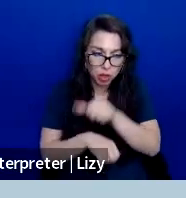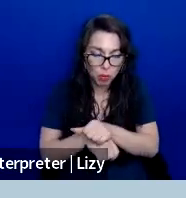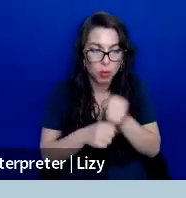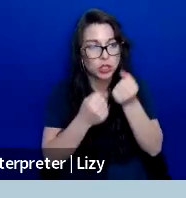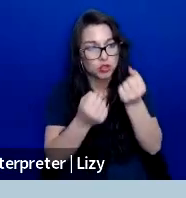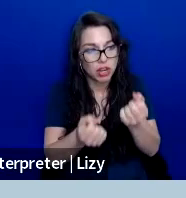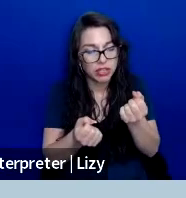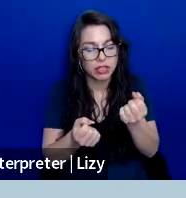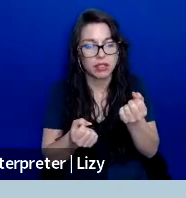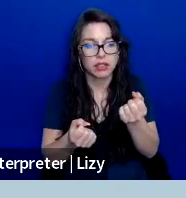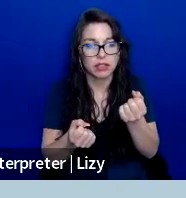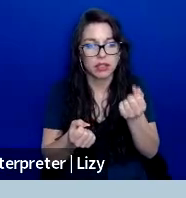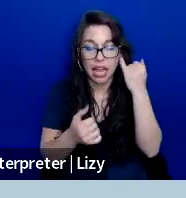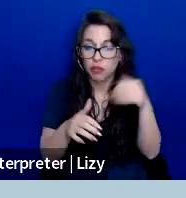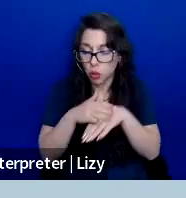the office, I'll turn it off.